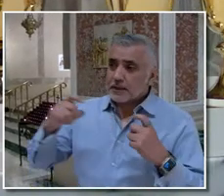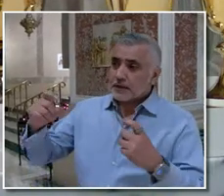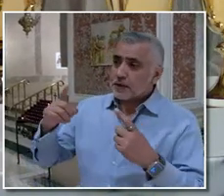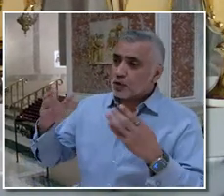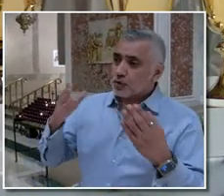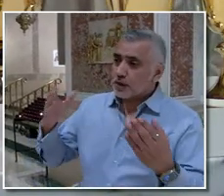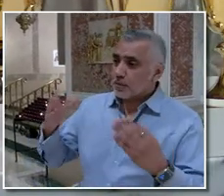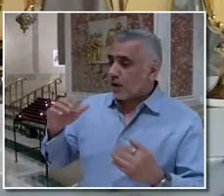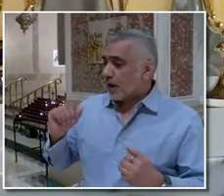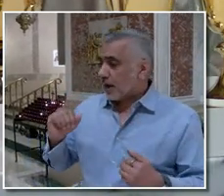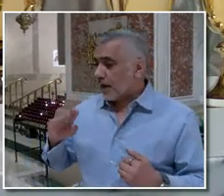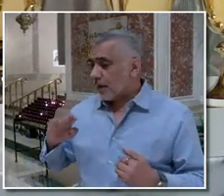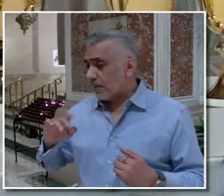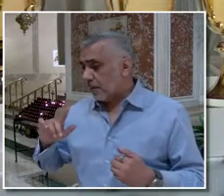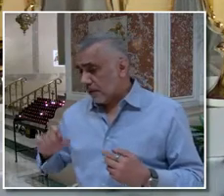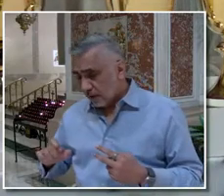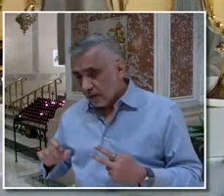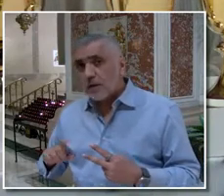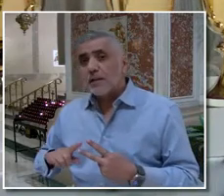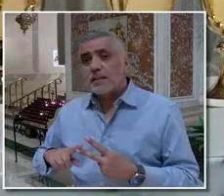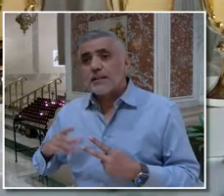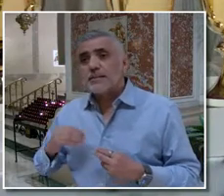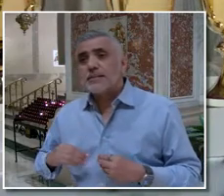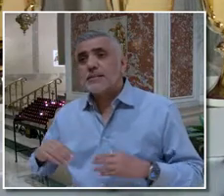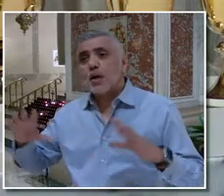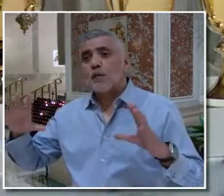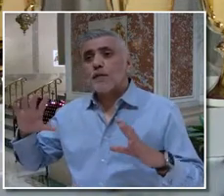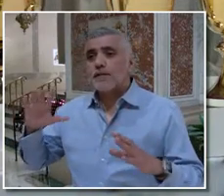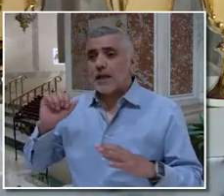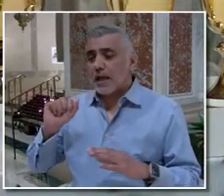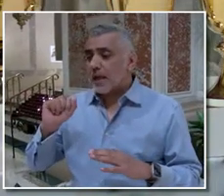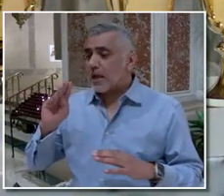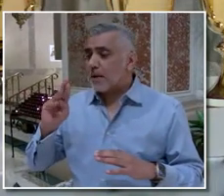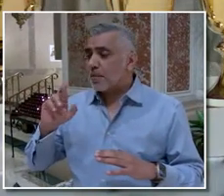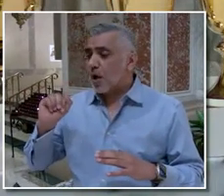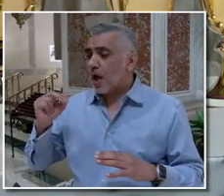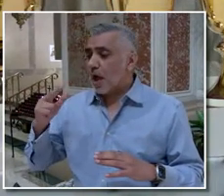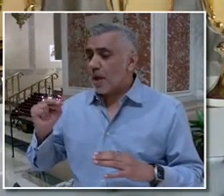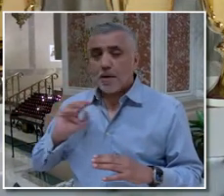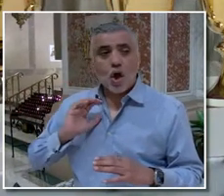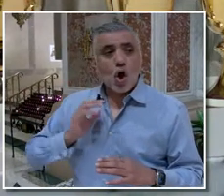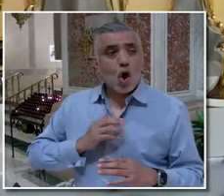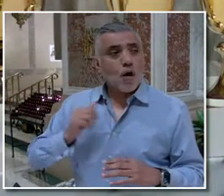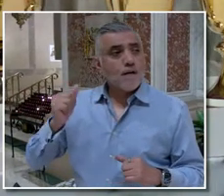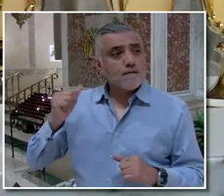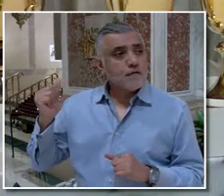servant Abel the just, the sacrifice of Abraham, our